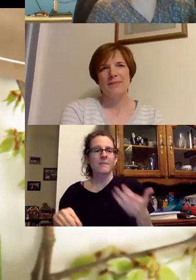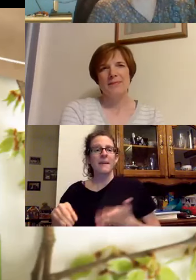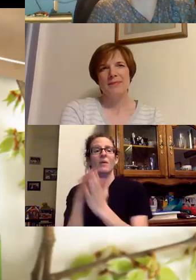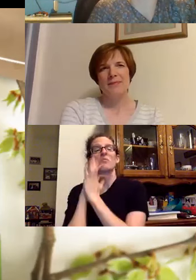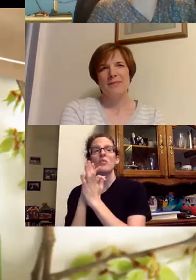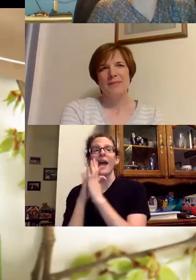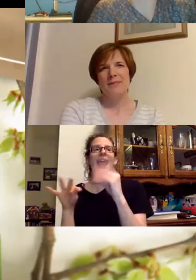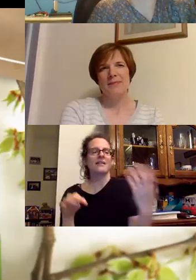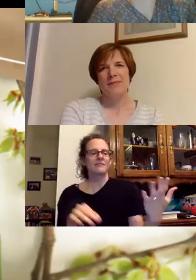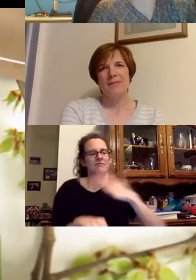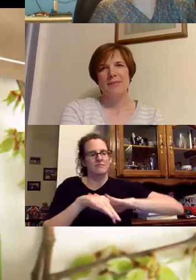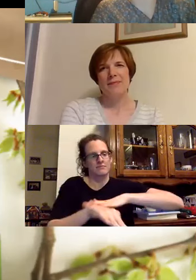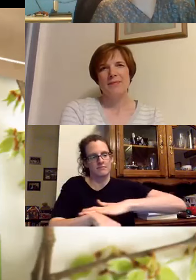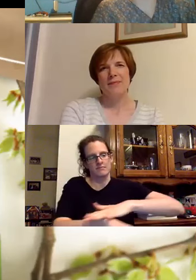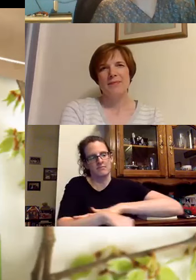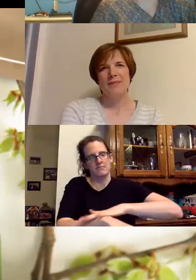Away.